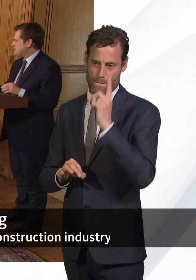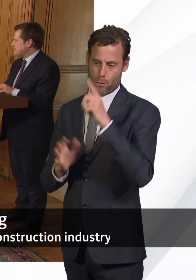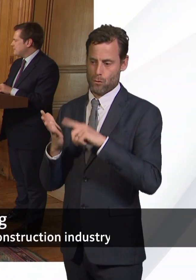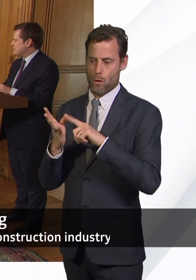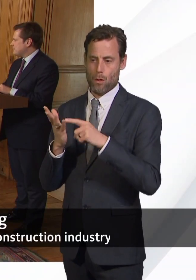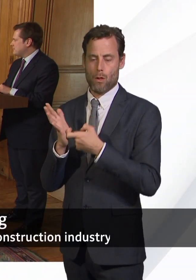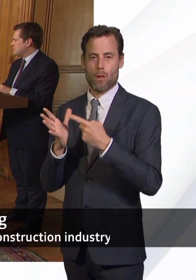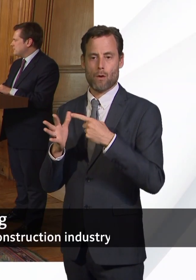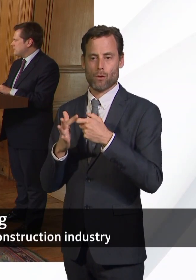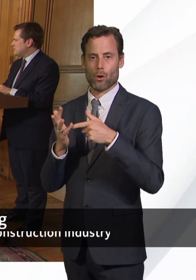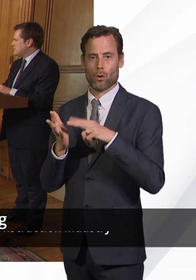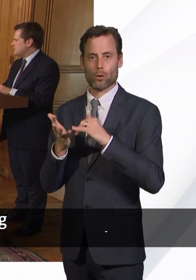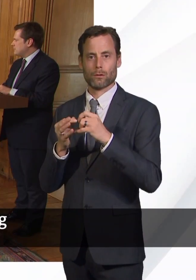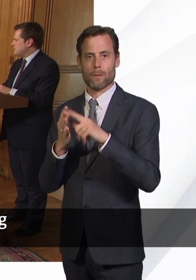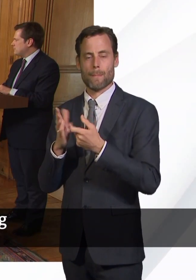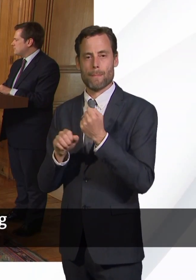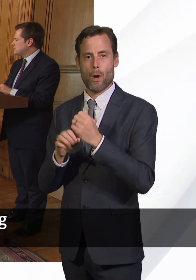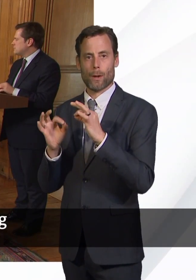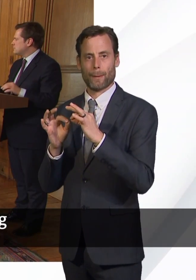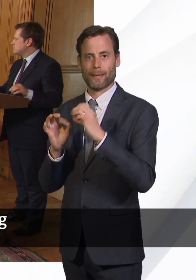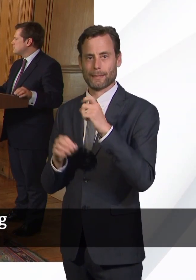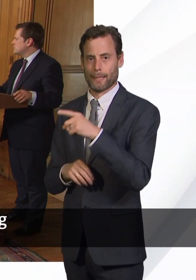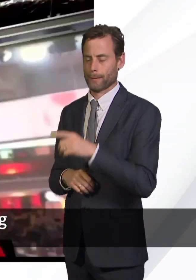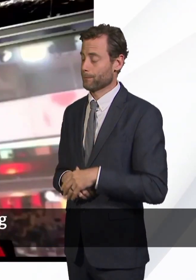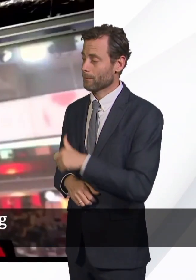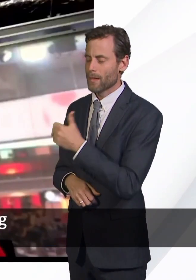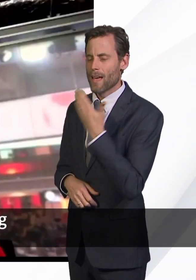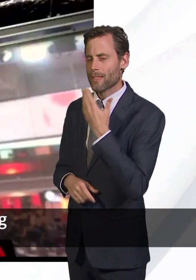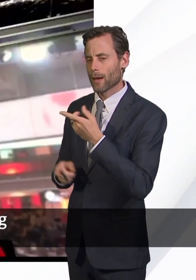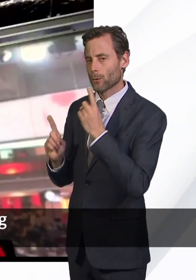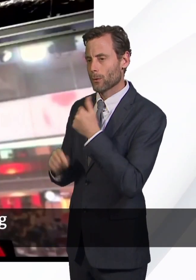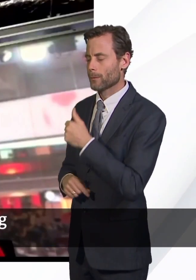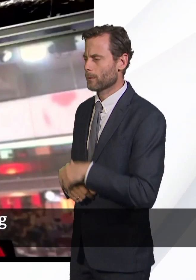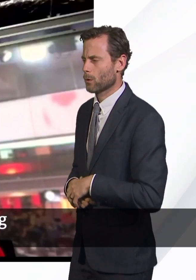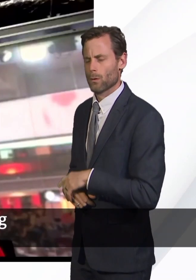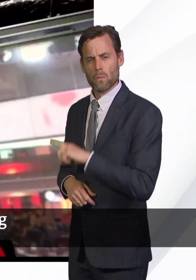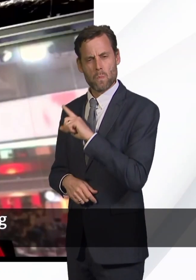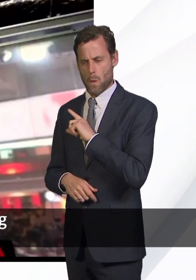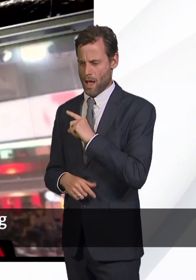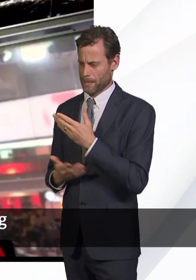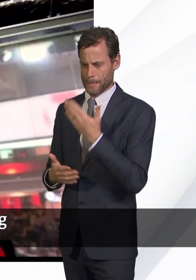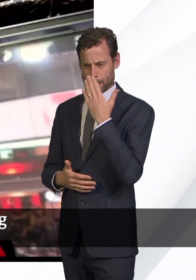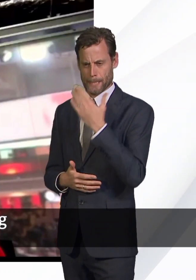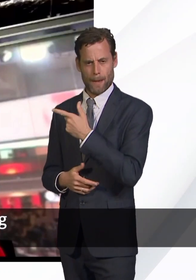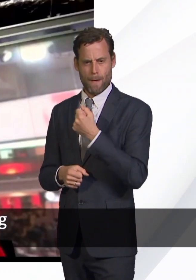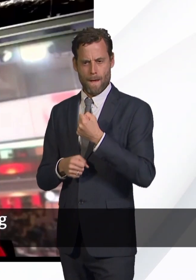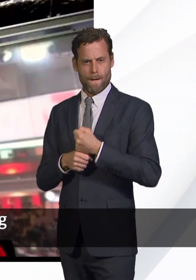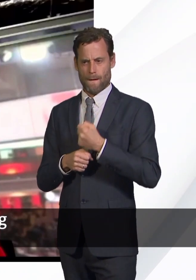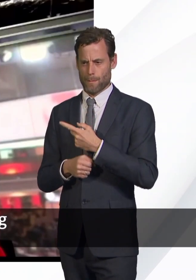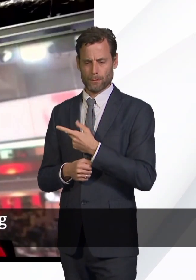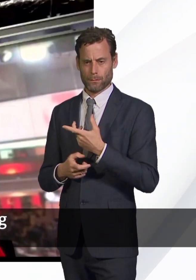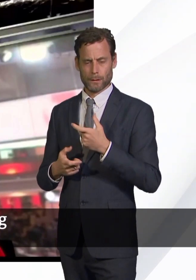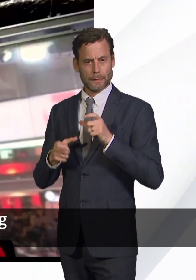Laura. Good afternoon. Thank you very much, Secretary of State. Why is it that the government can't seem to get a grip on the crisis in care